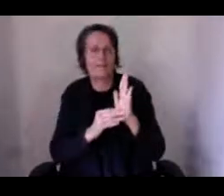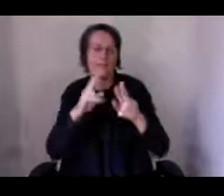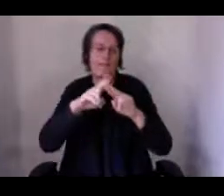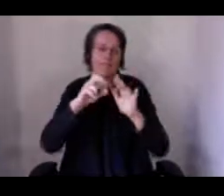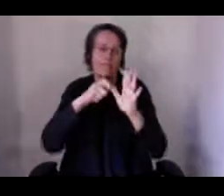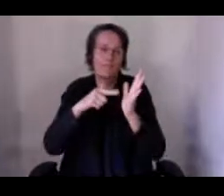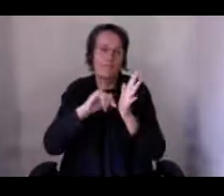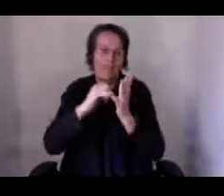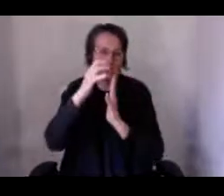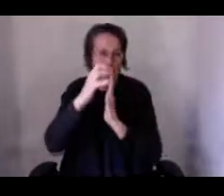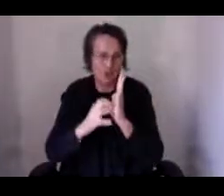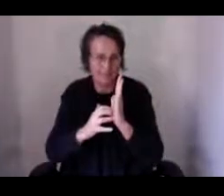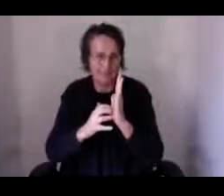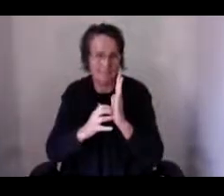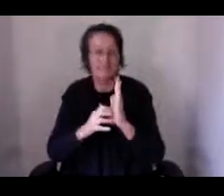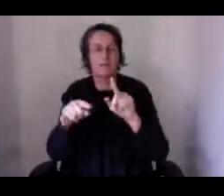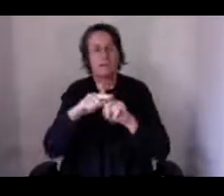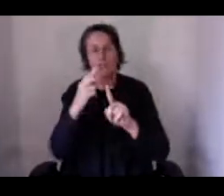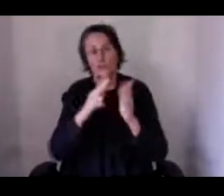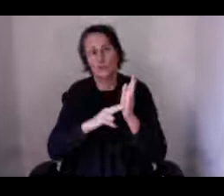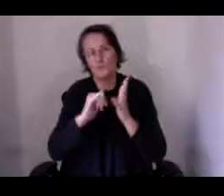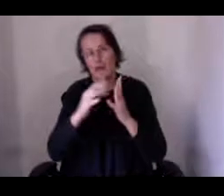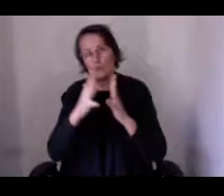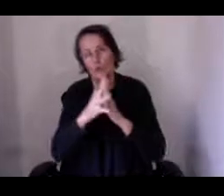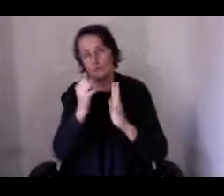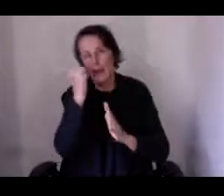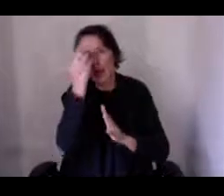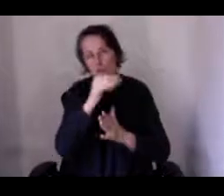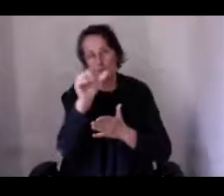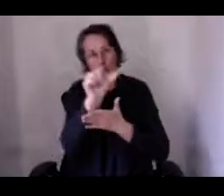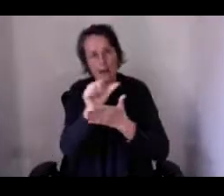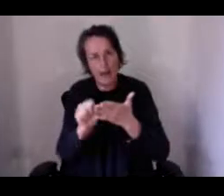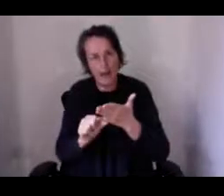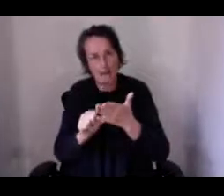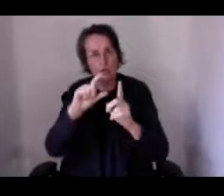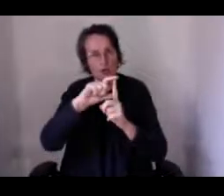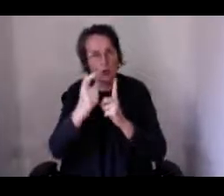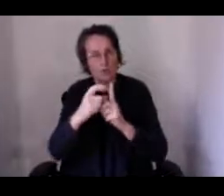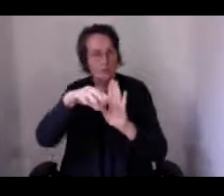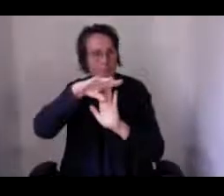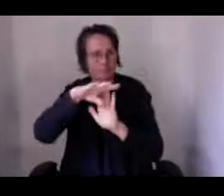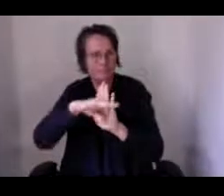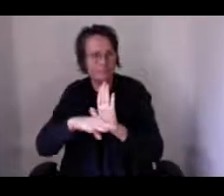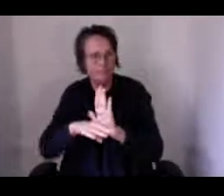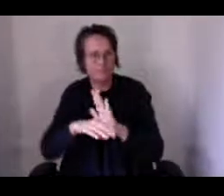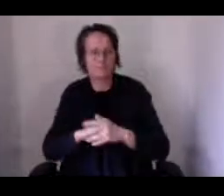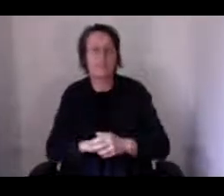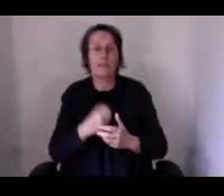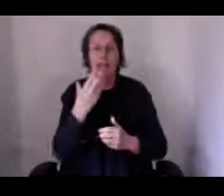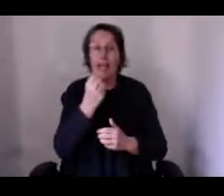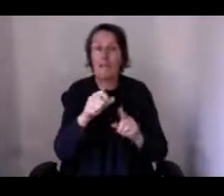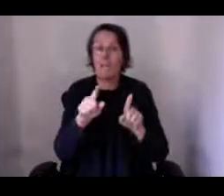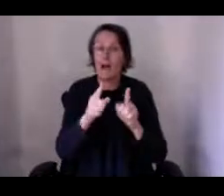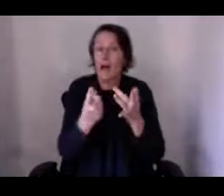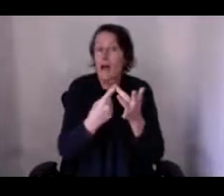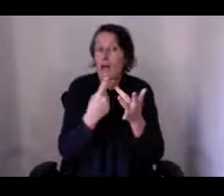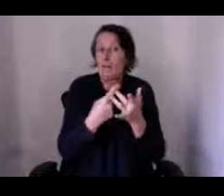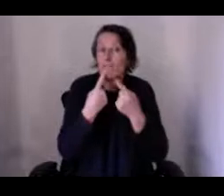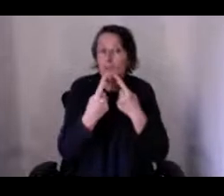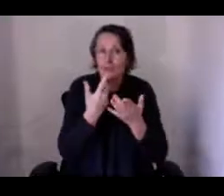with New South Wales Aboriginal Arts and Cultural Protocols. There are also links there to contacting staff as well for